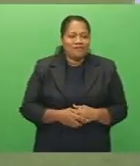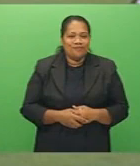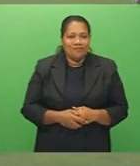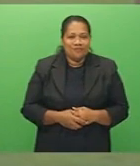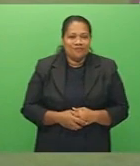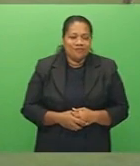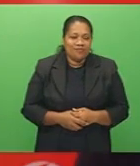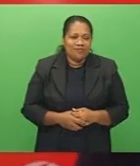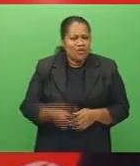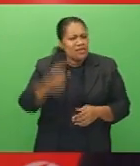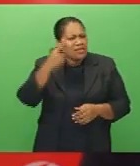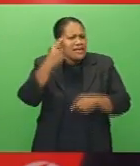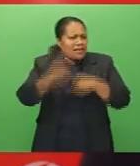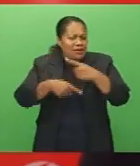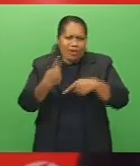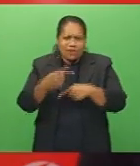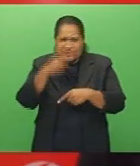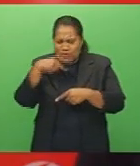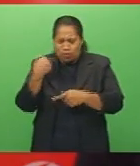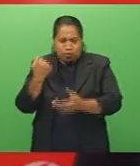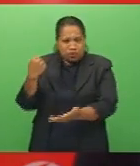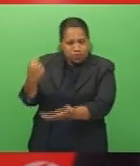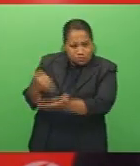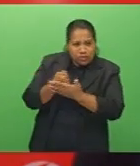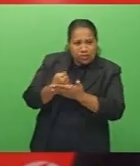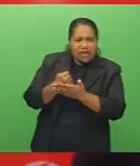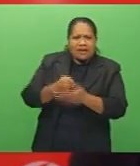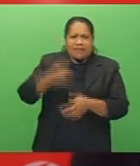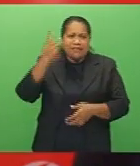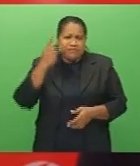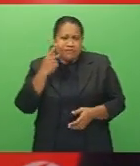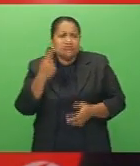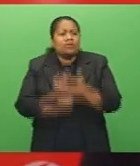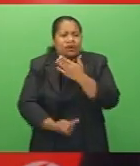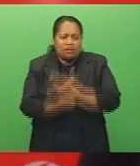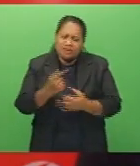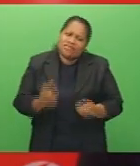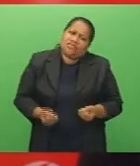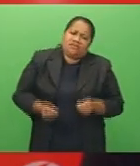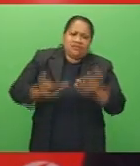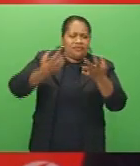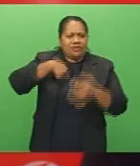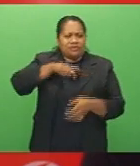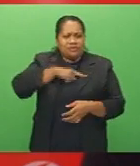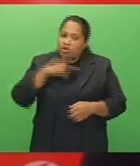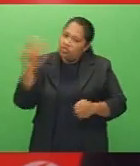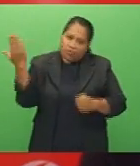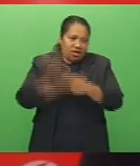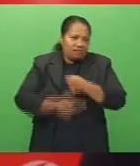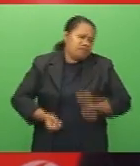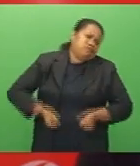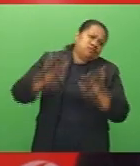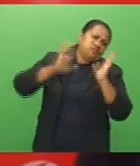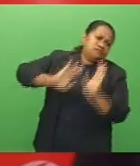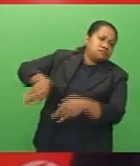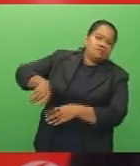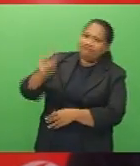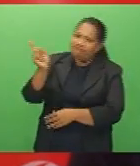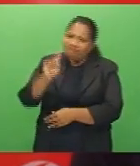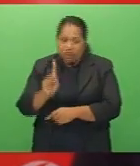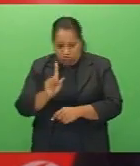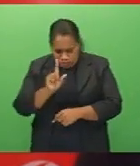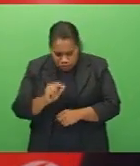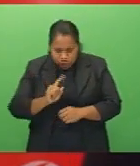So think about the supporters and the parents. They are sacrificing for us. We should not give up. So keep on doing what we'll do